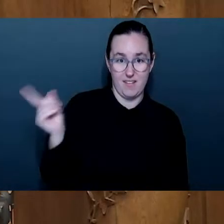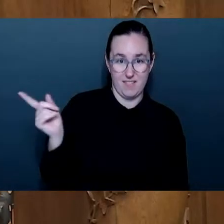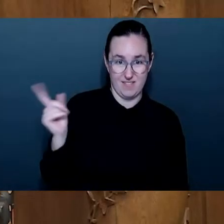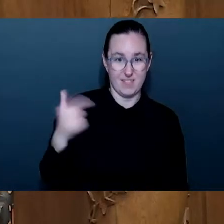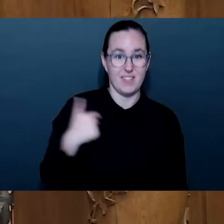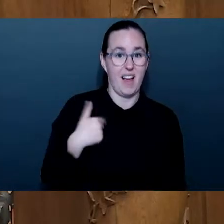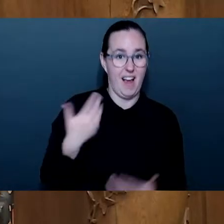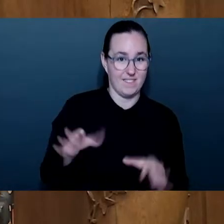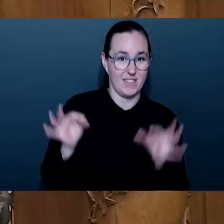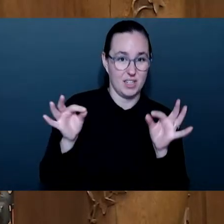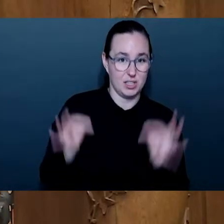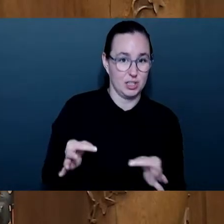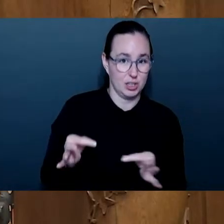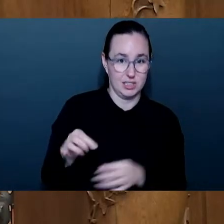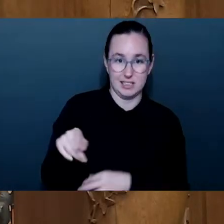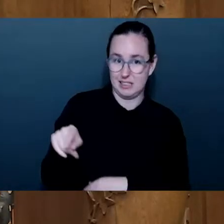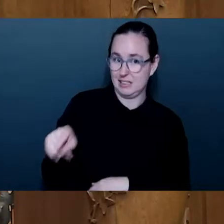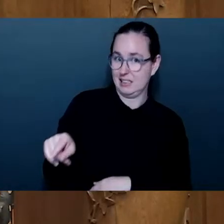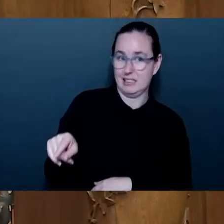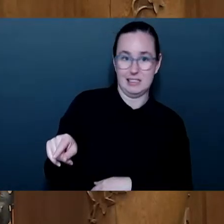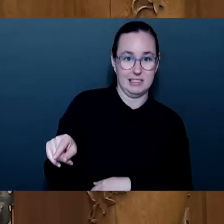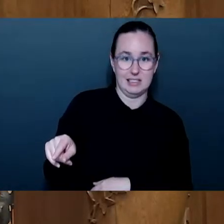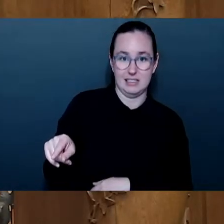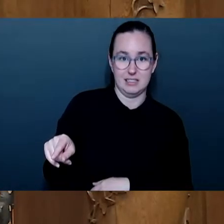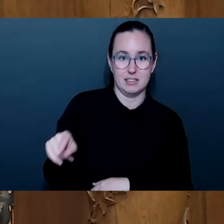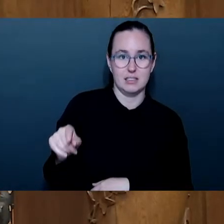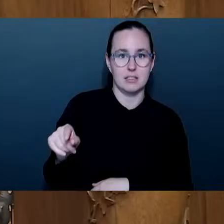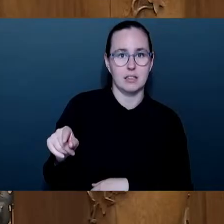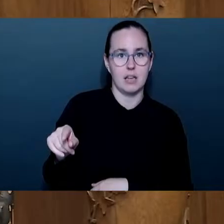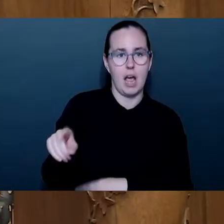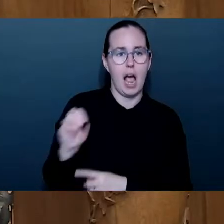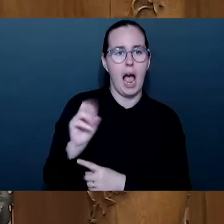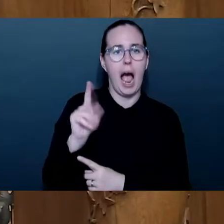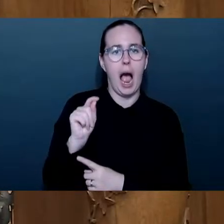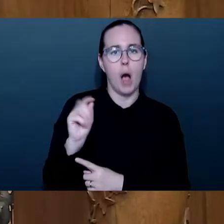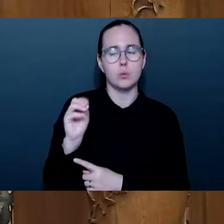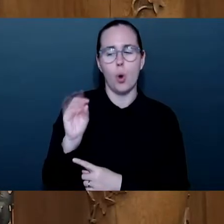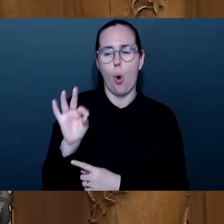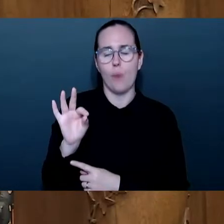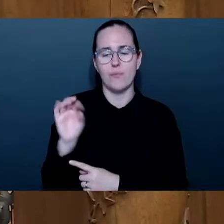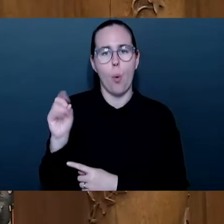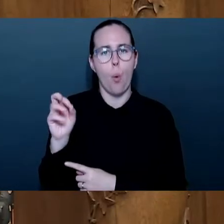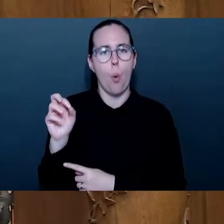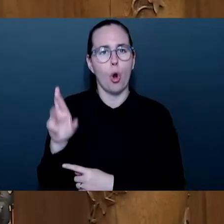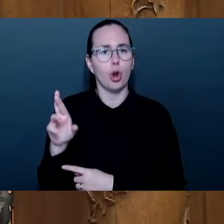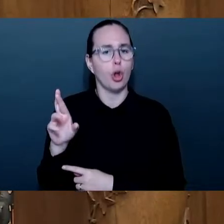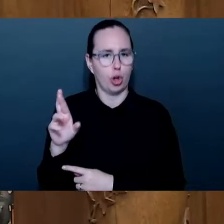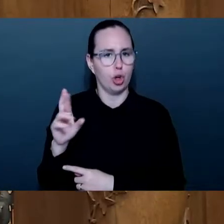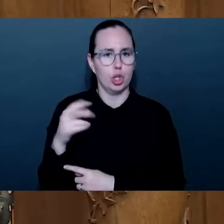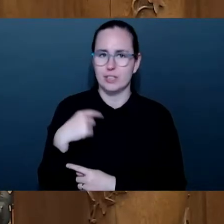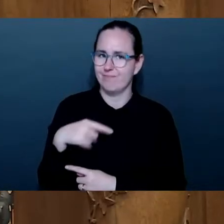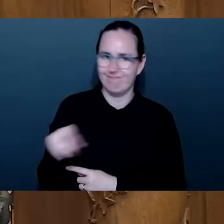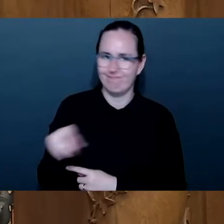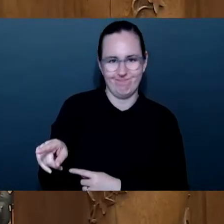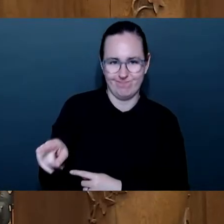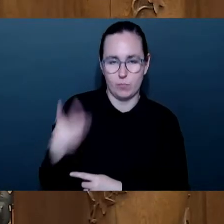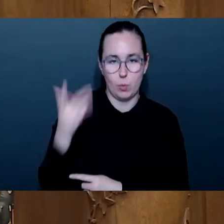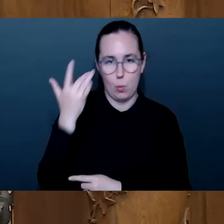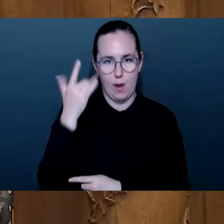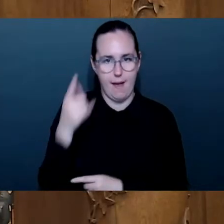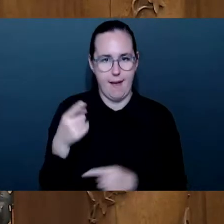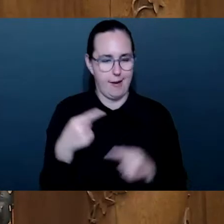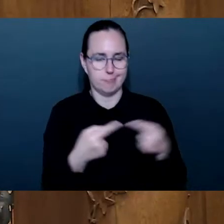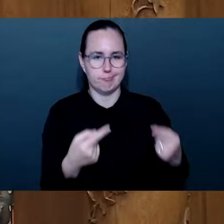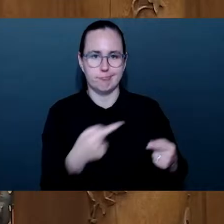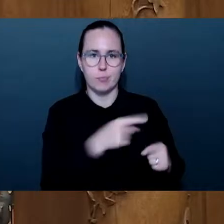Order 76 by touching upon provisions in the Provincial Constitution Act or the Constitution